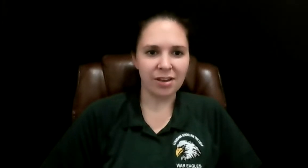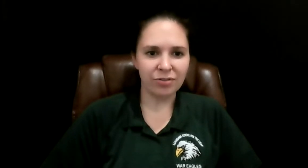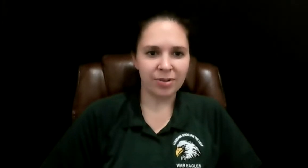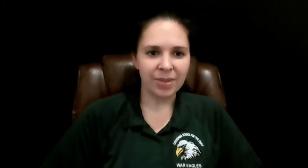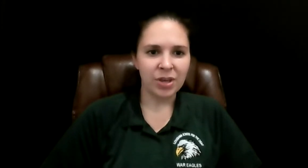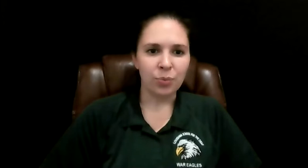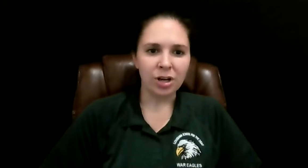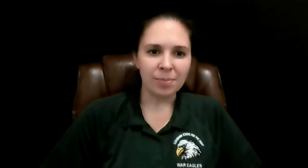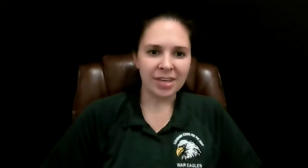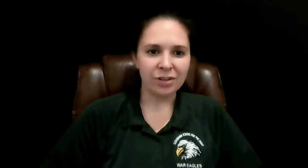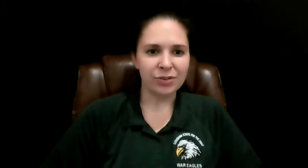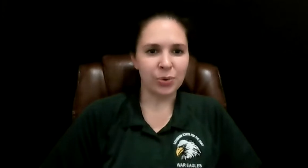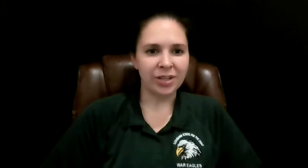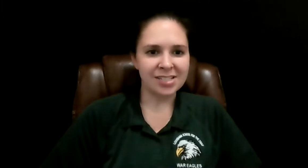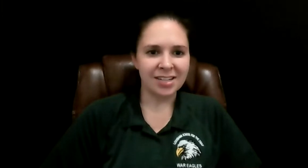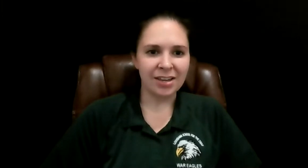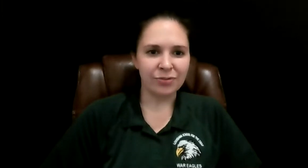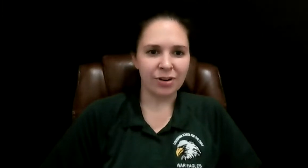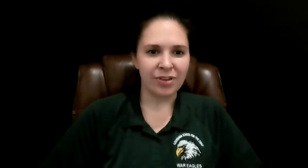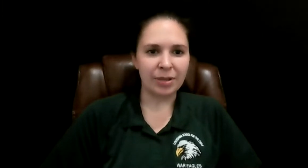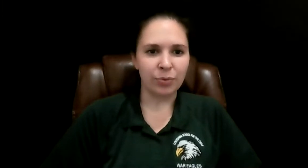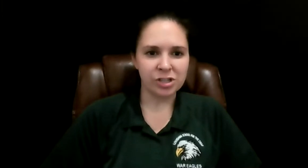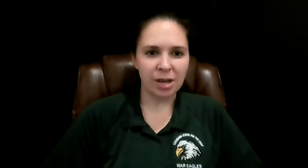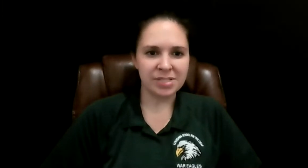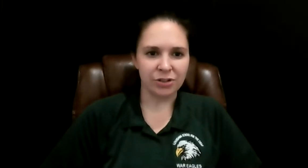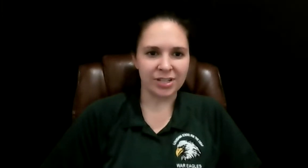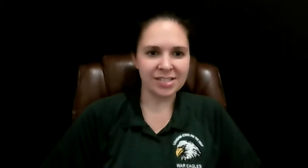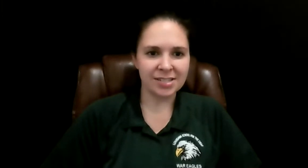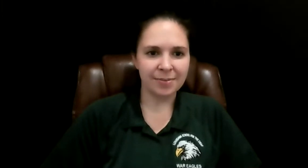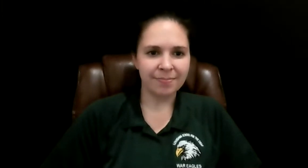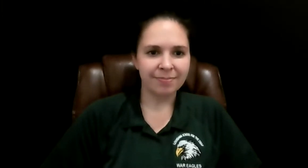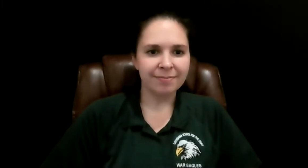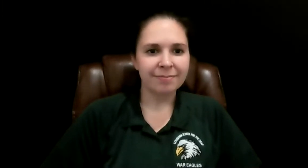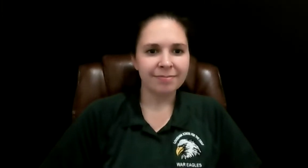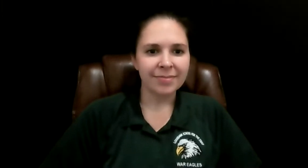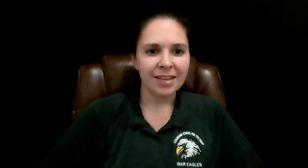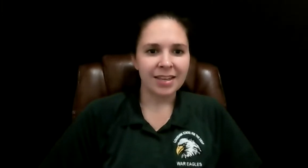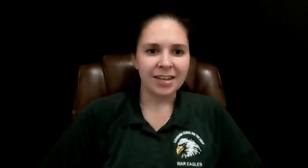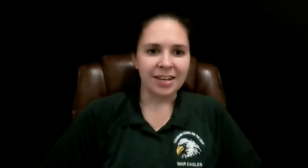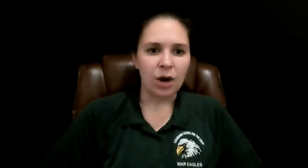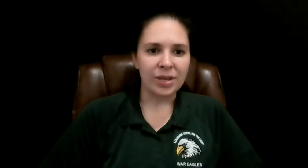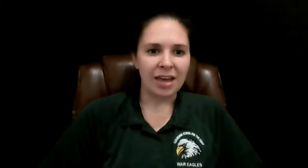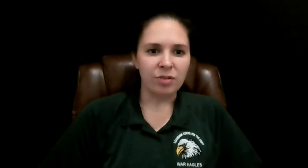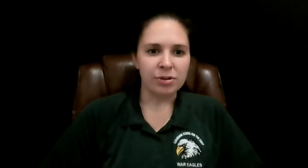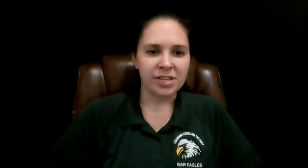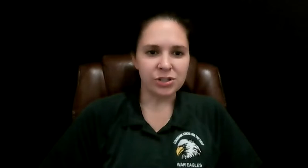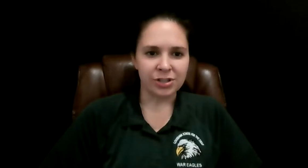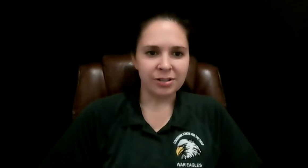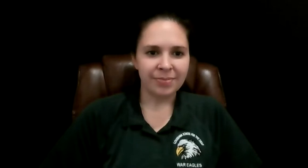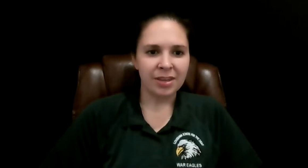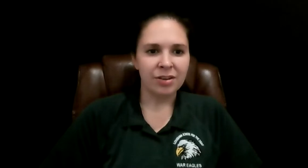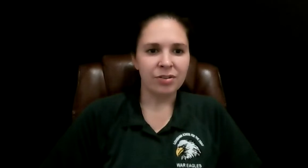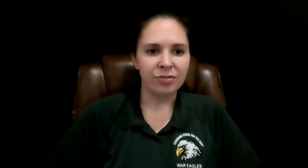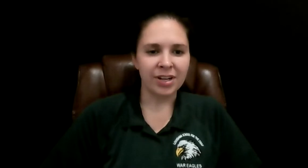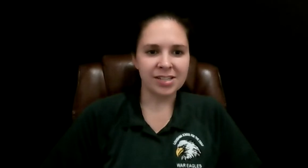for the Deaf. Welcome. Thank you for joining us tonight for our Family Workshop series. And now we have a